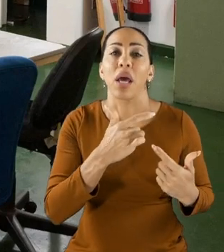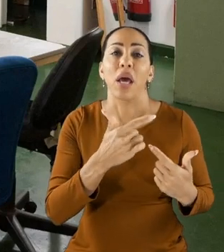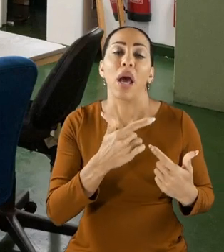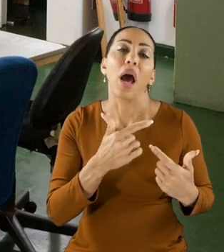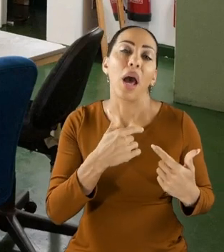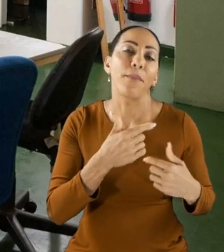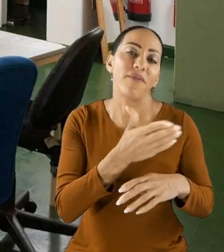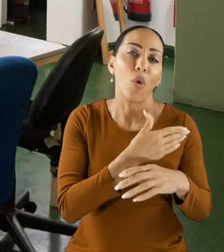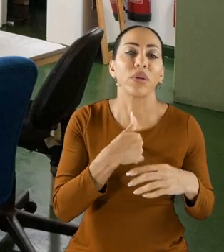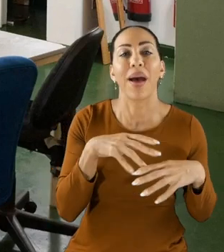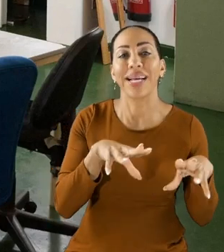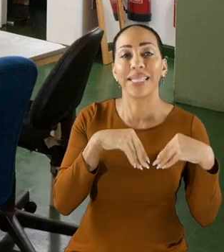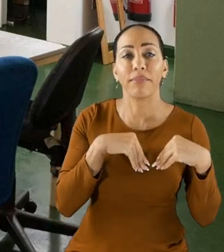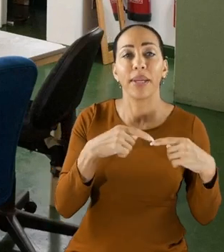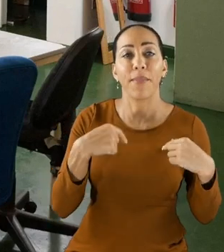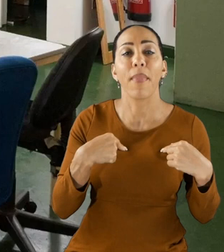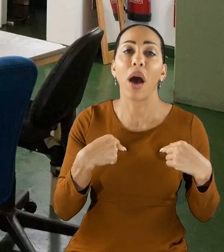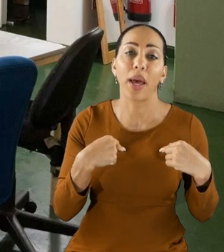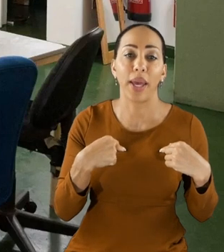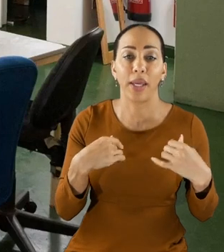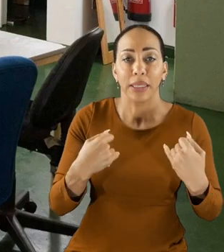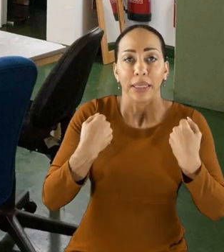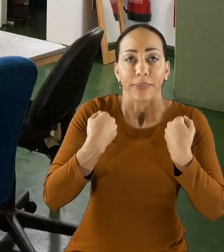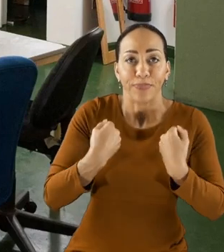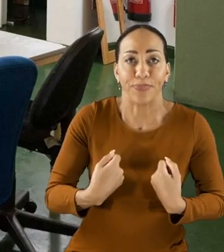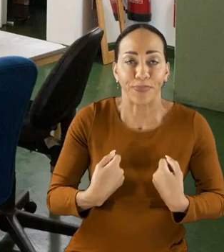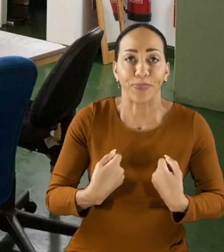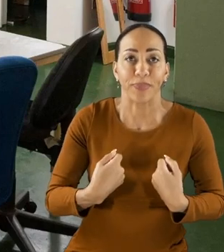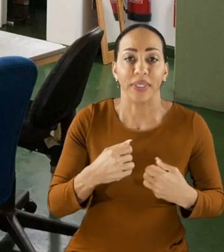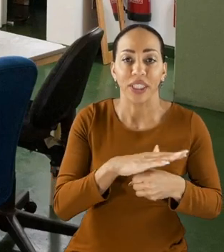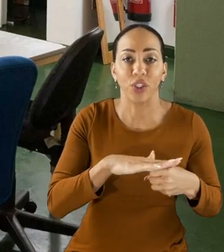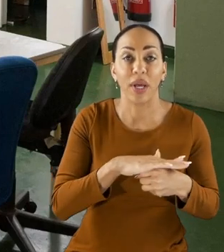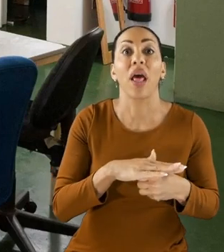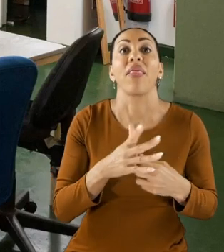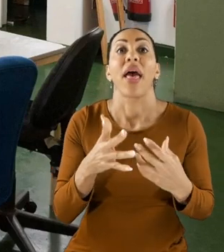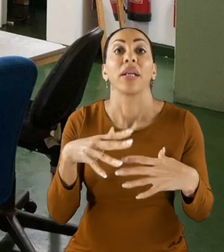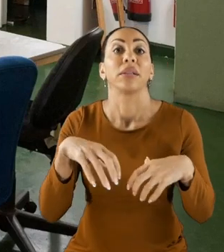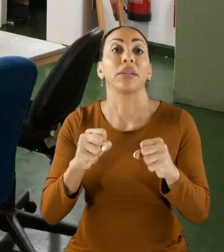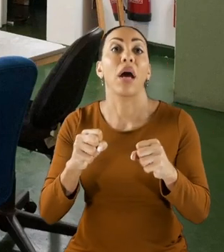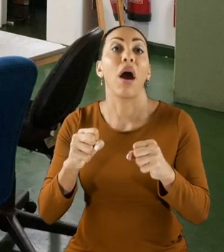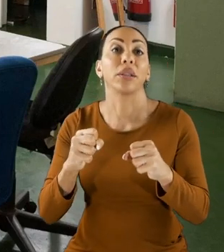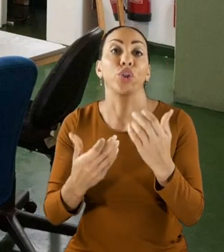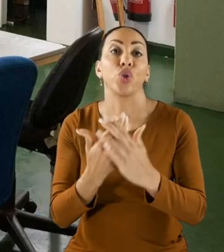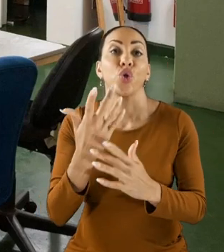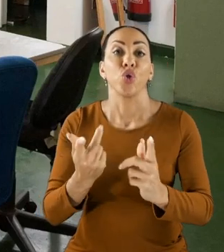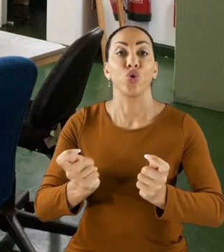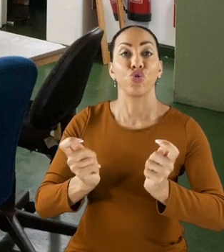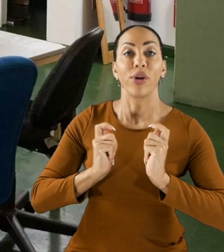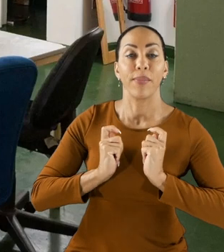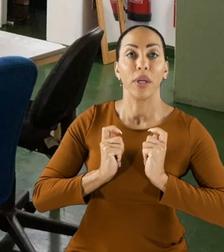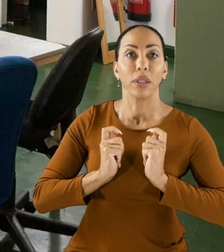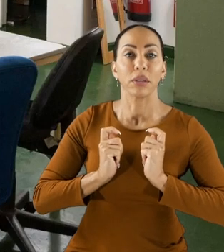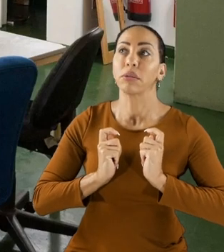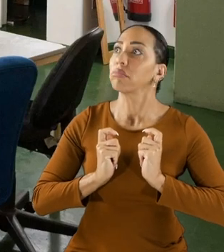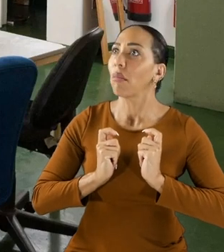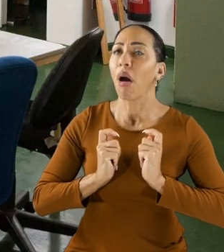terminal situation, and then about what it meant to start a new treatment and suddenly no longer be in that position and have to kind of confront